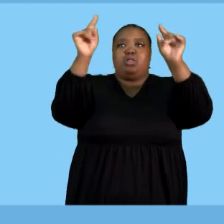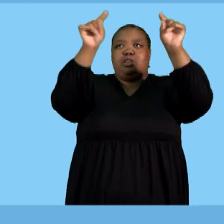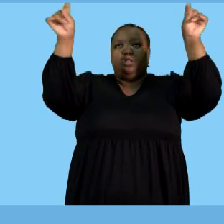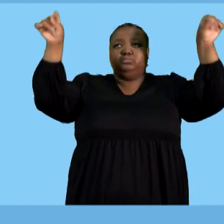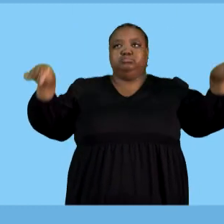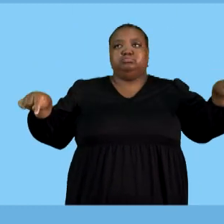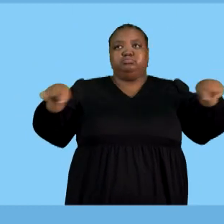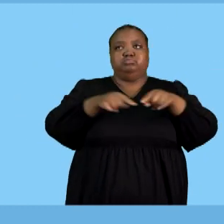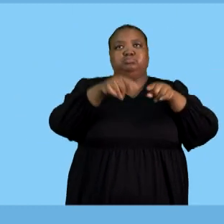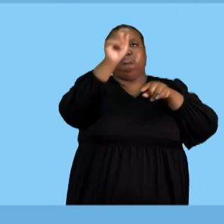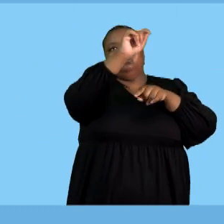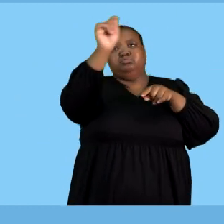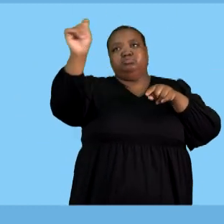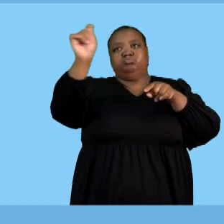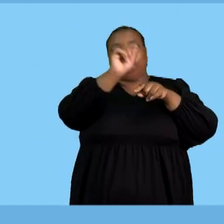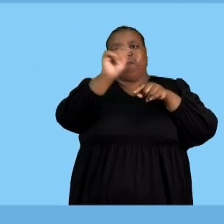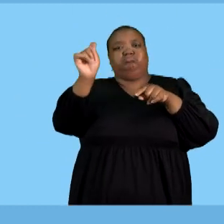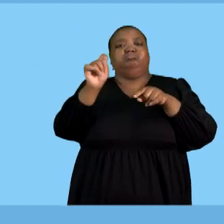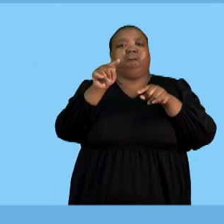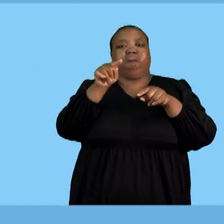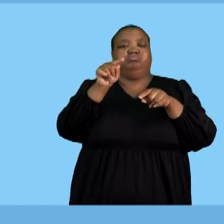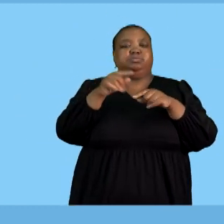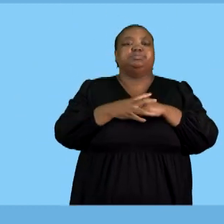At school, we can talk about a chalkboard.